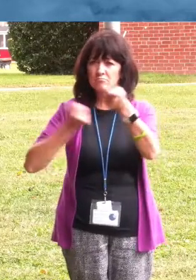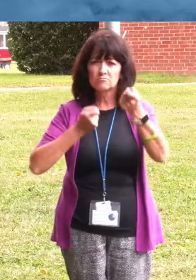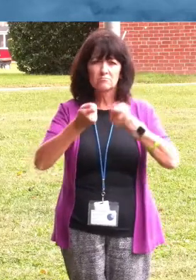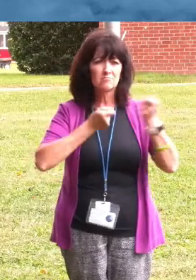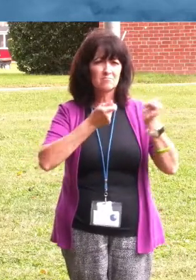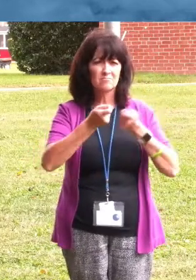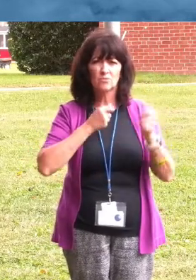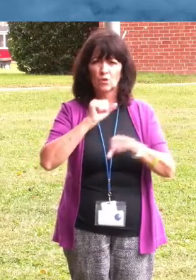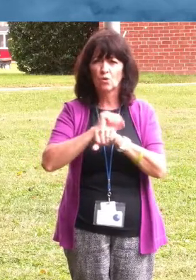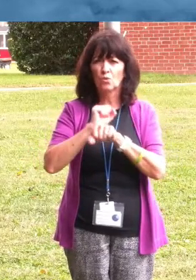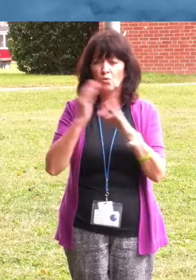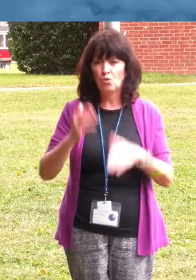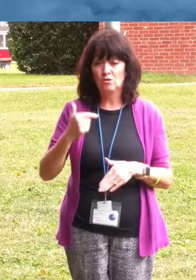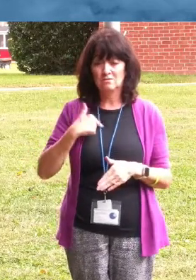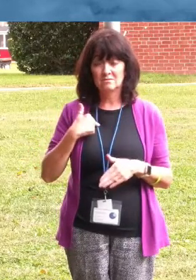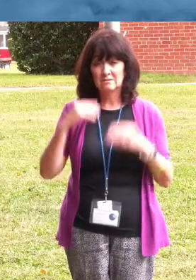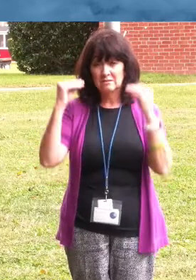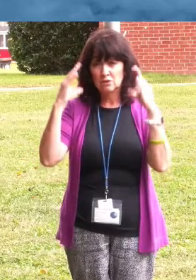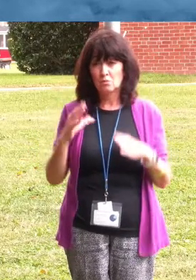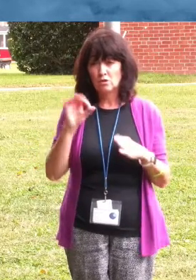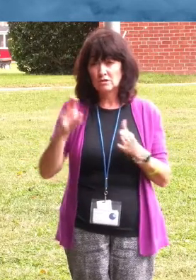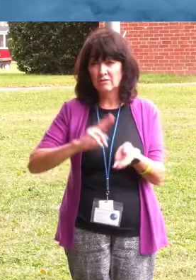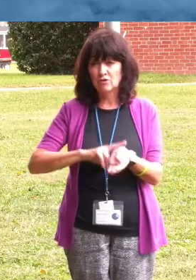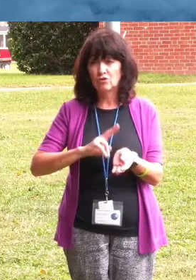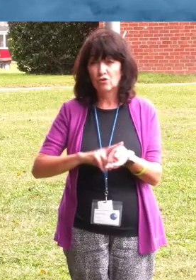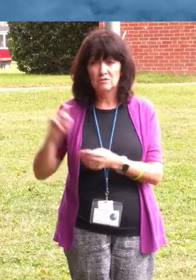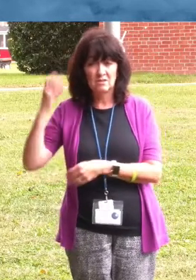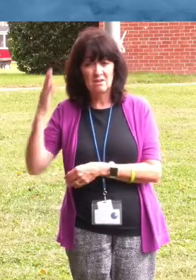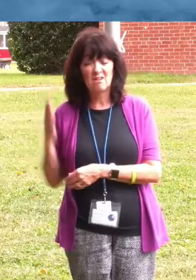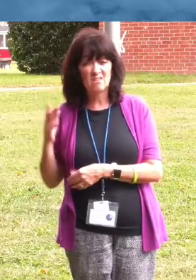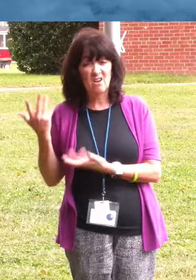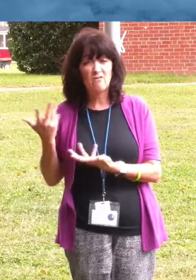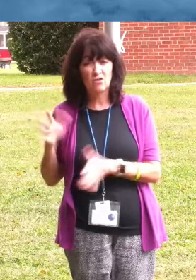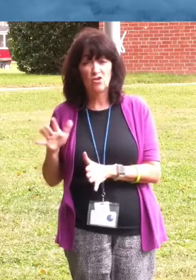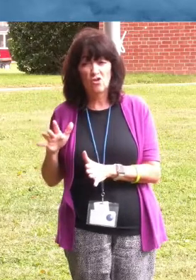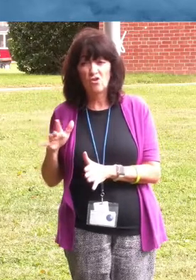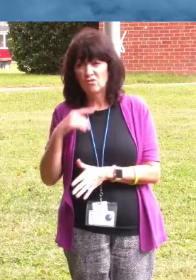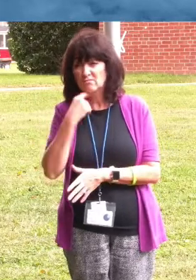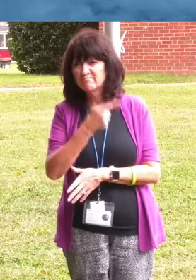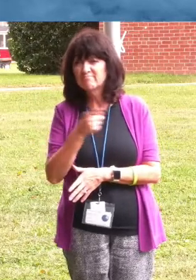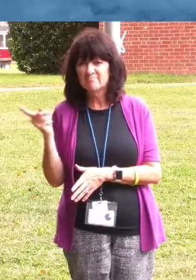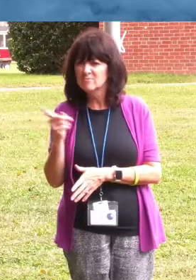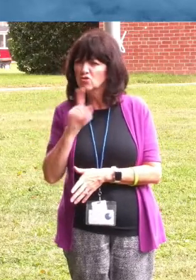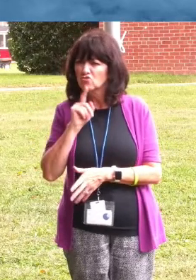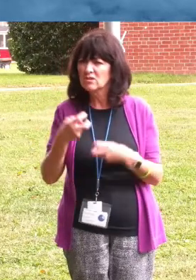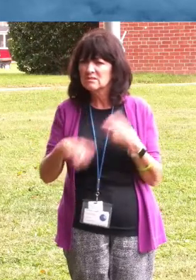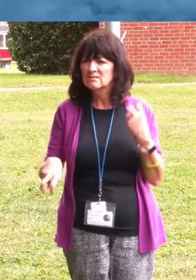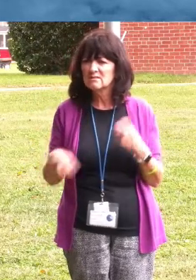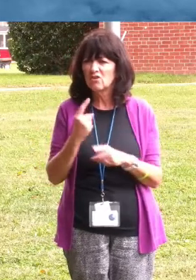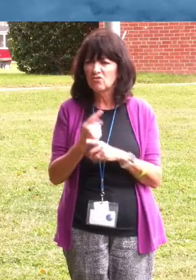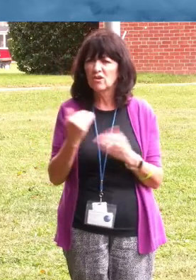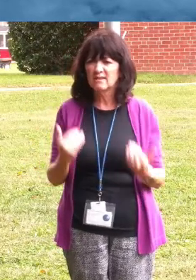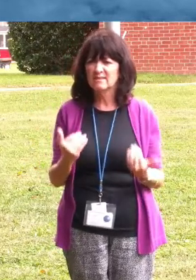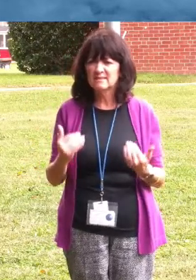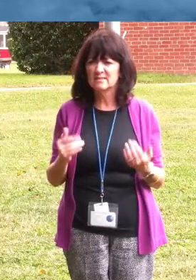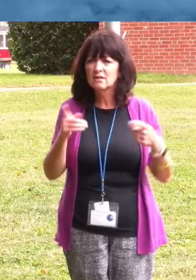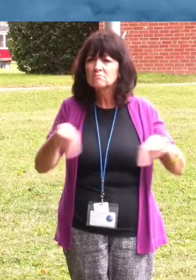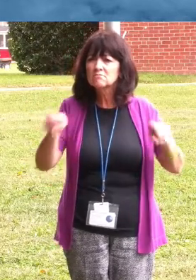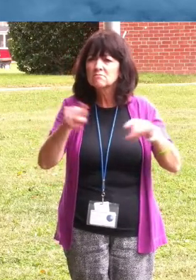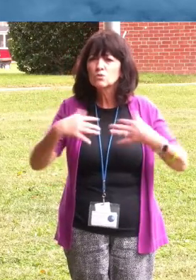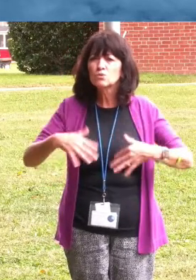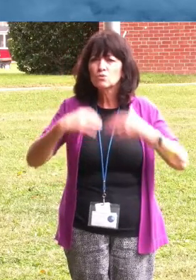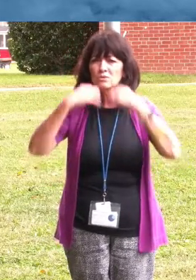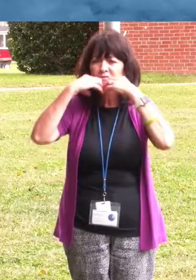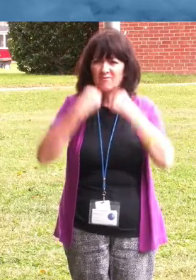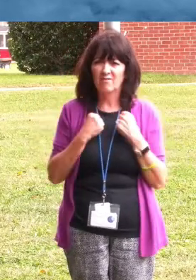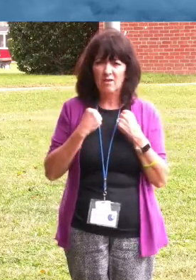as a professor of nursing, our governor indicated, it's tough. It's tough right now. You all are so incredibly valued. We